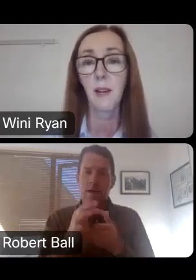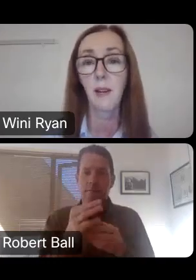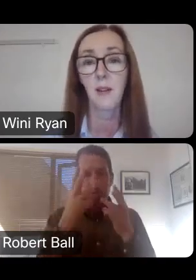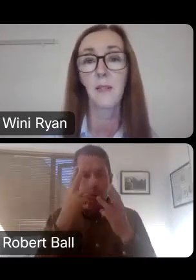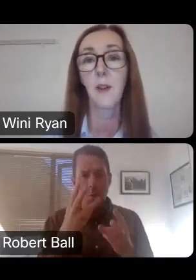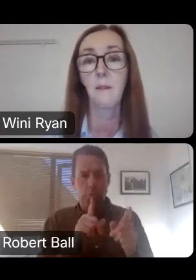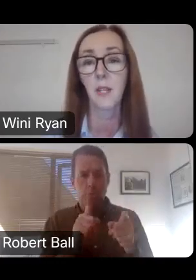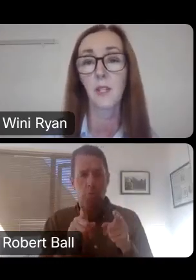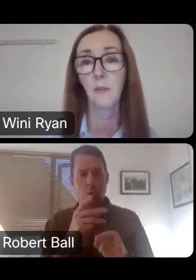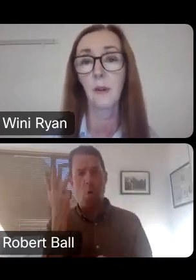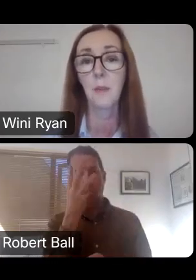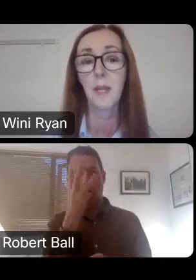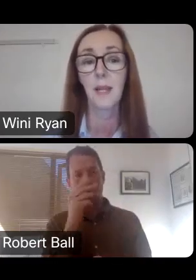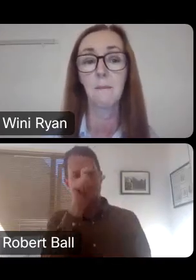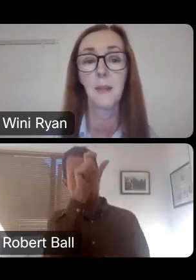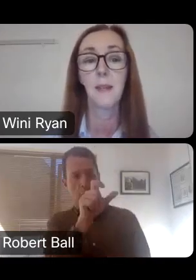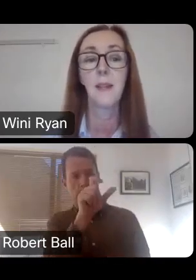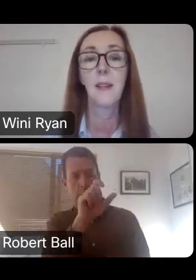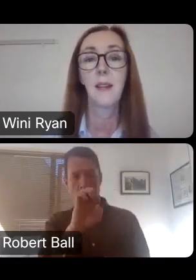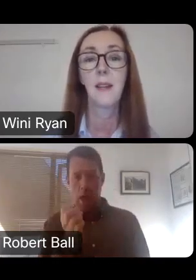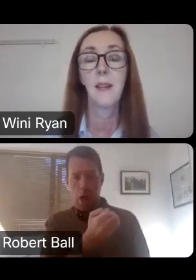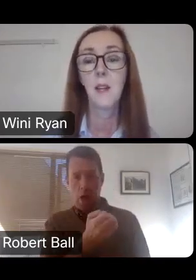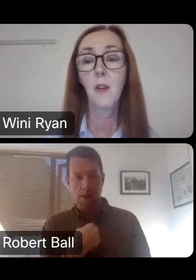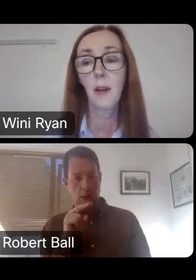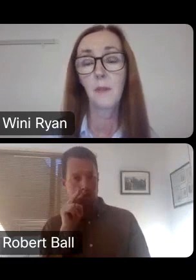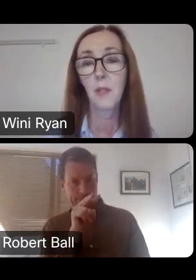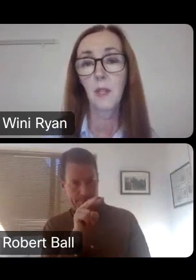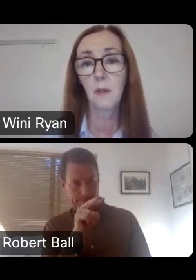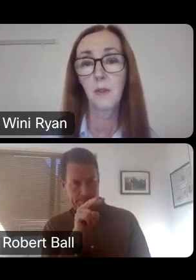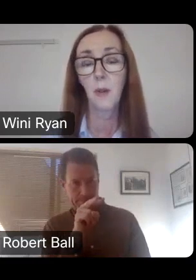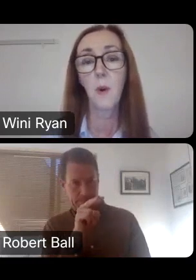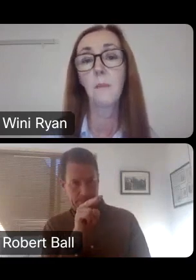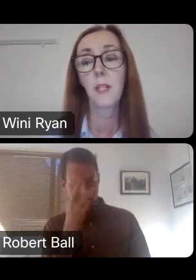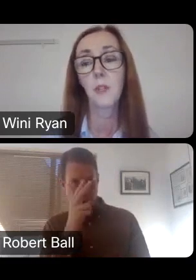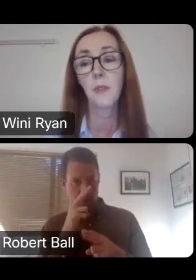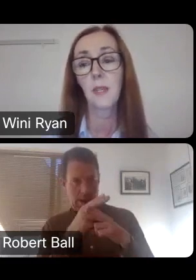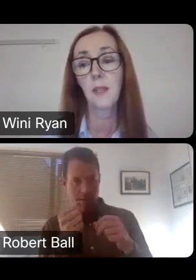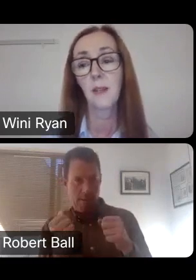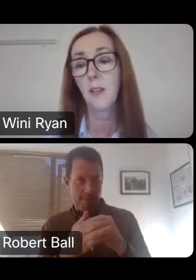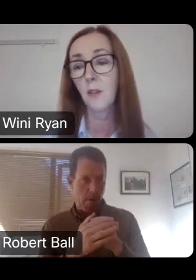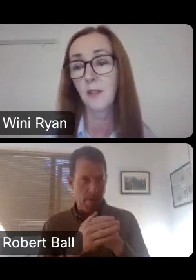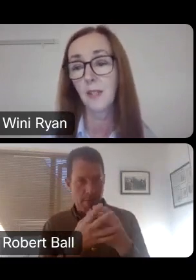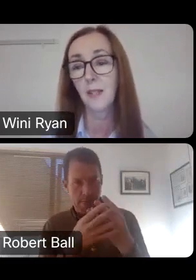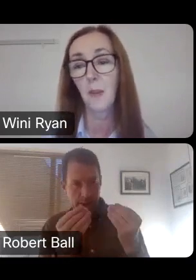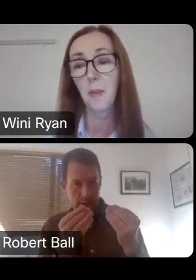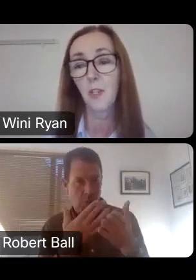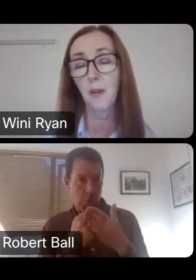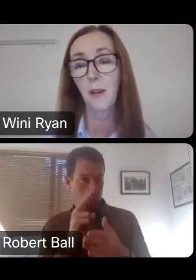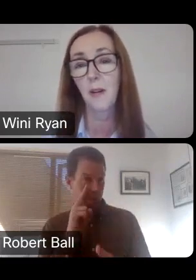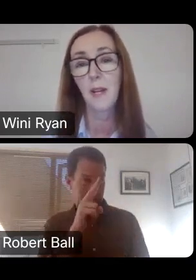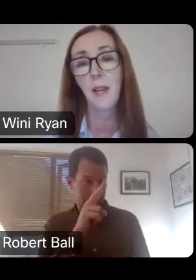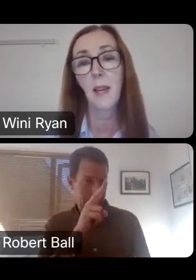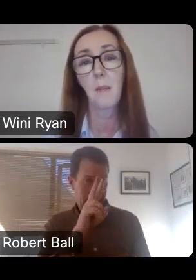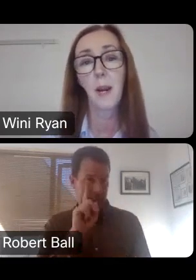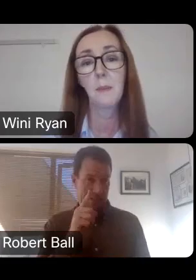very early on in the conversation from the beginning and look out for the cues. And what might you see? You can see on the picture